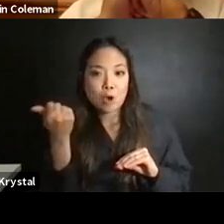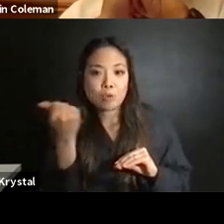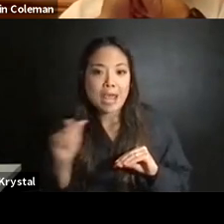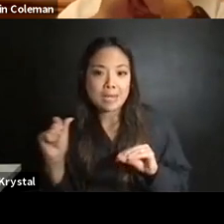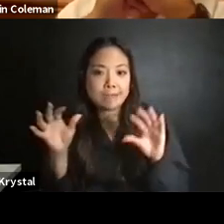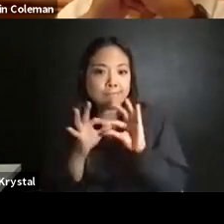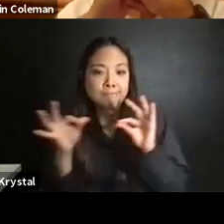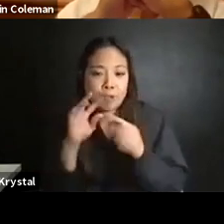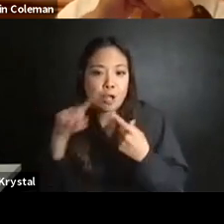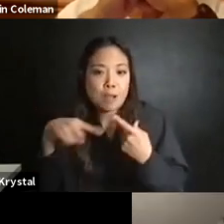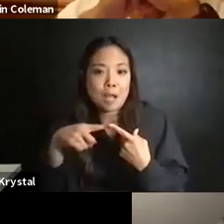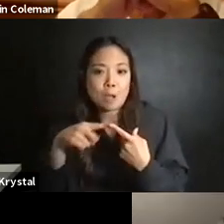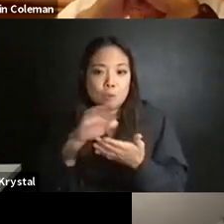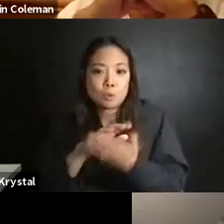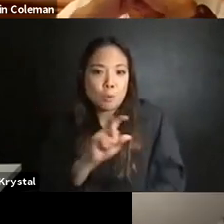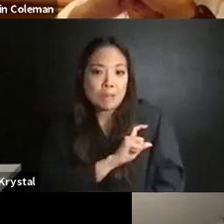document